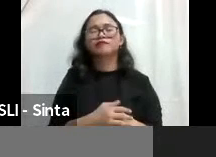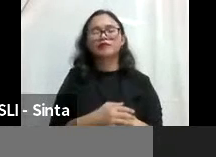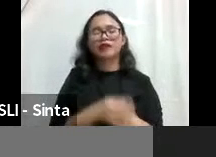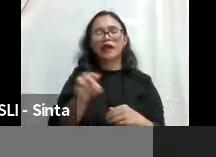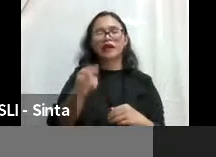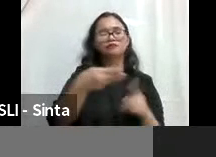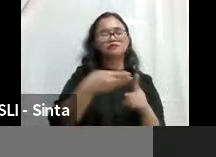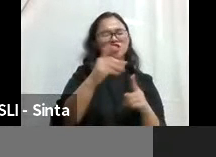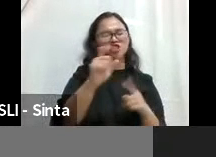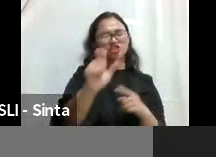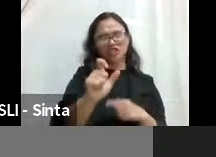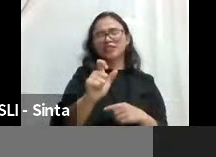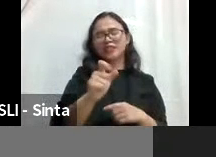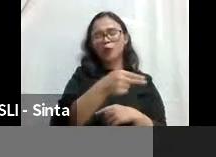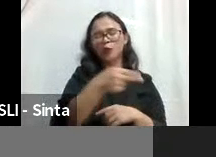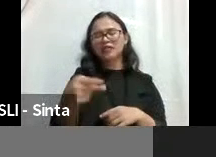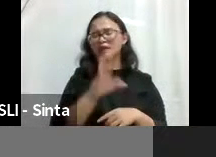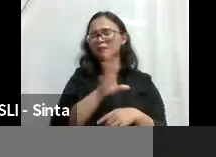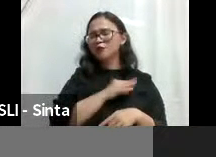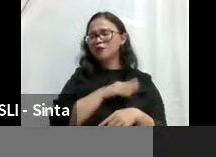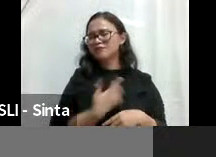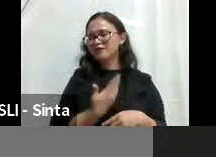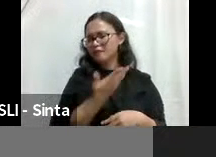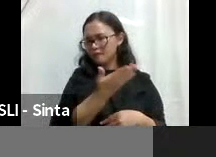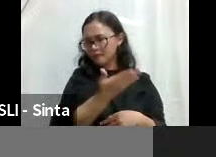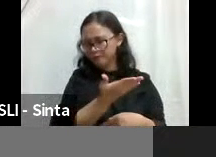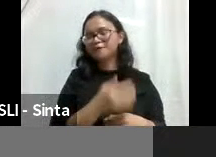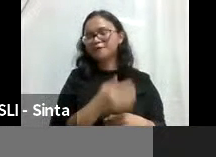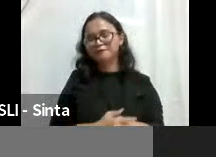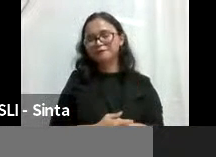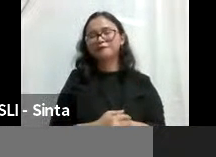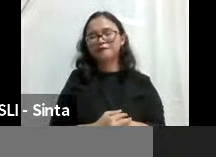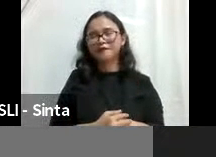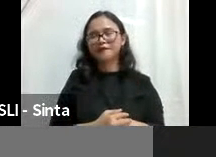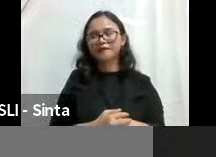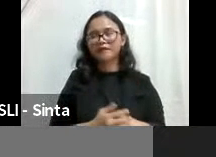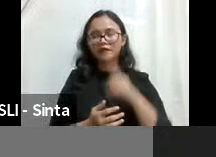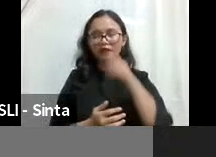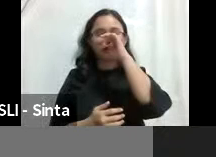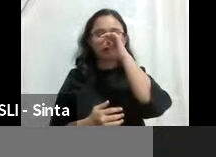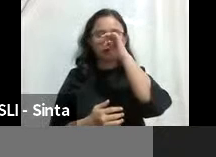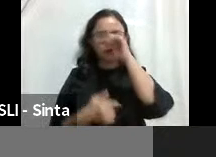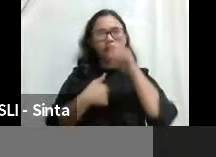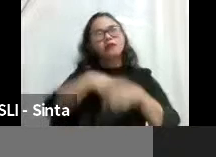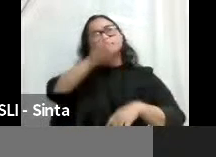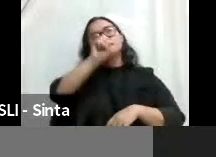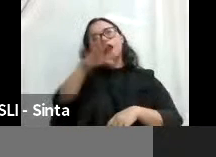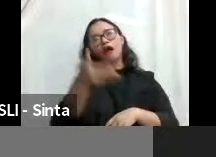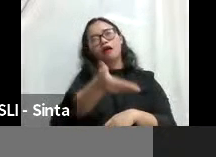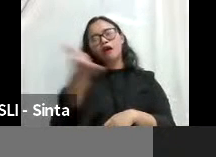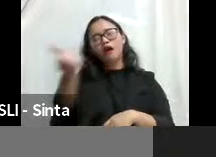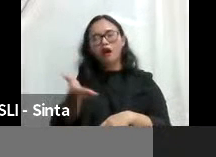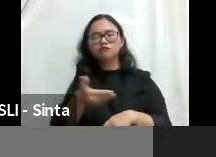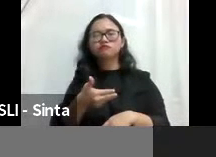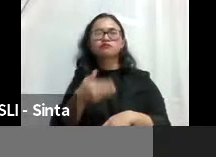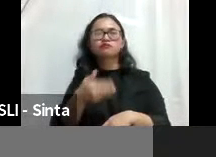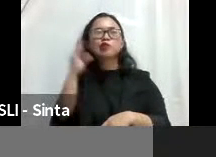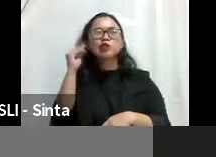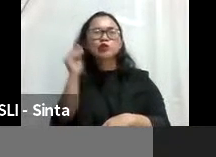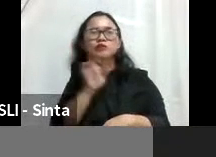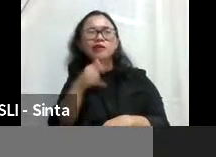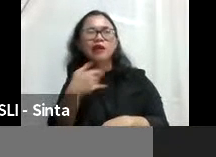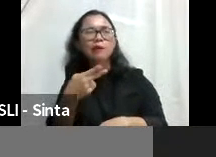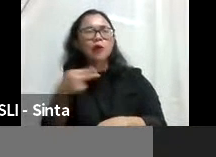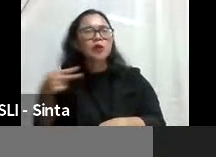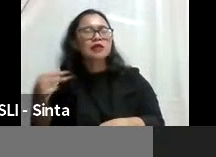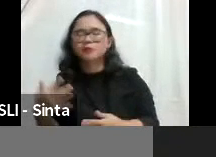we I am not trying to tell you what the issues in Indonesia are but what I would like to